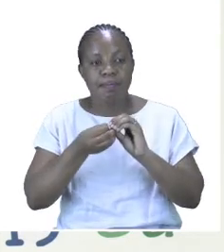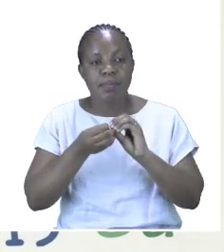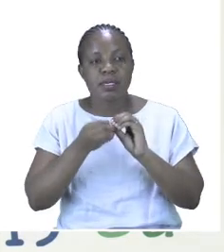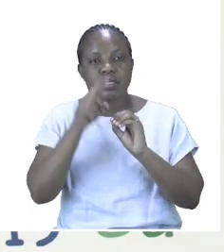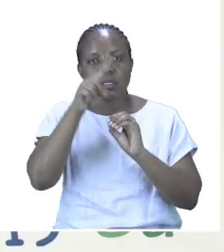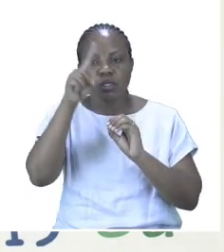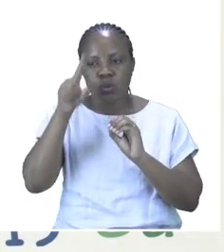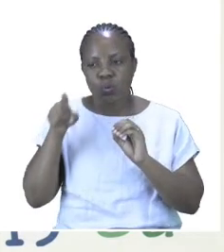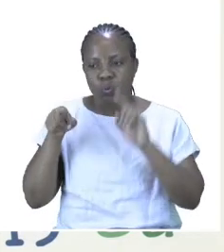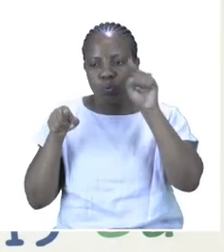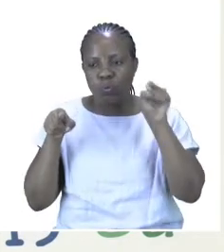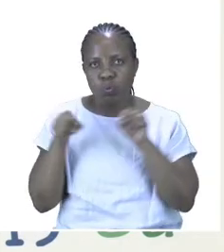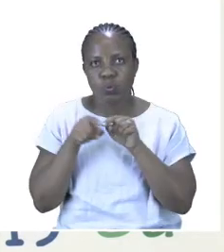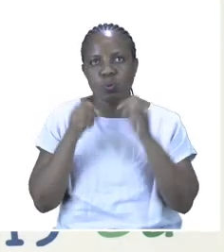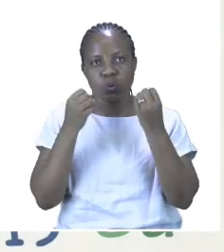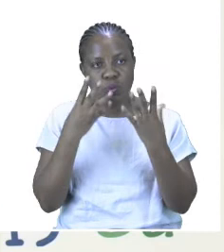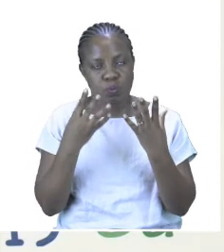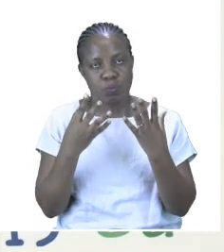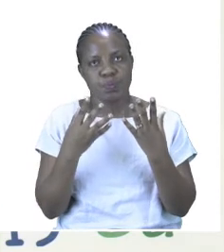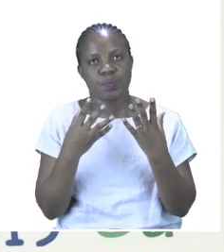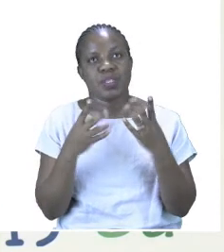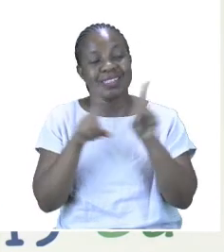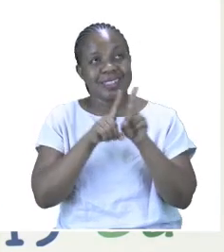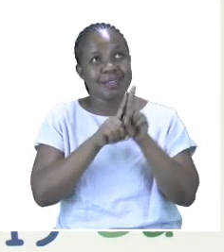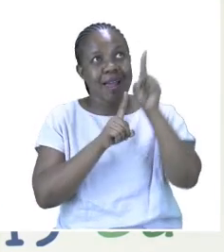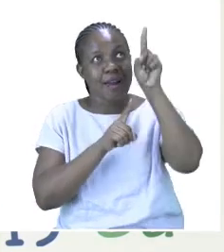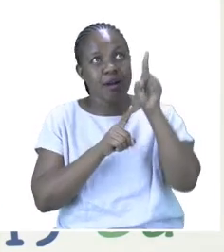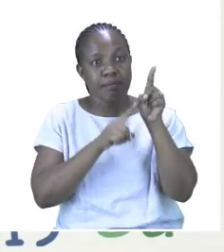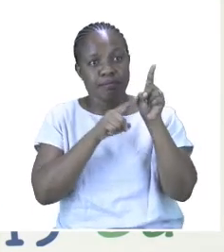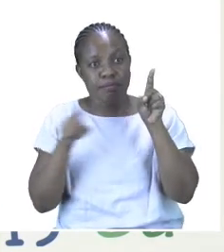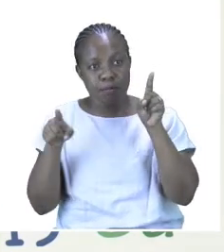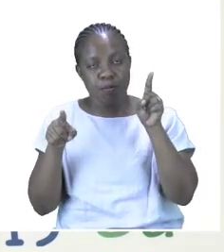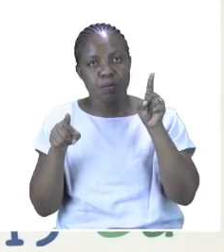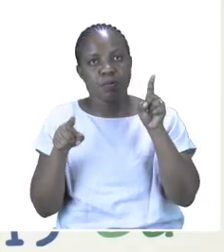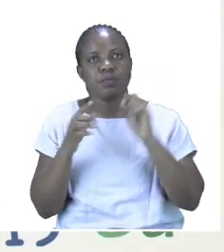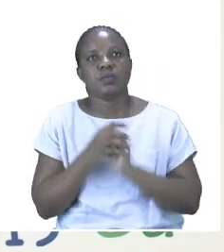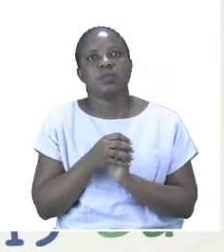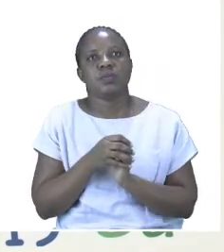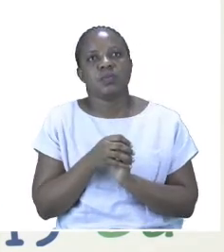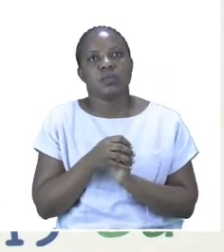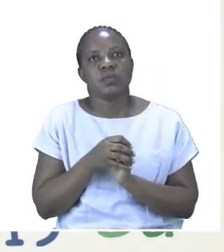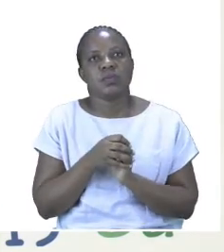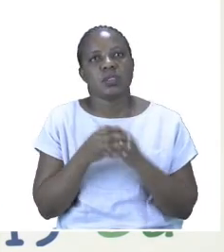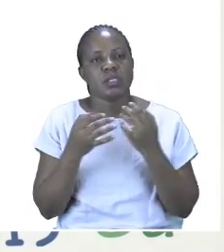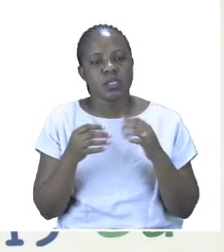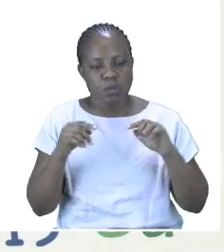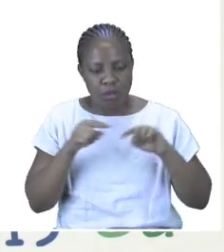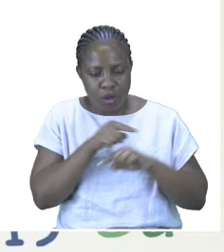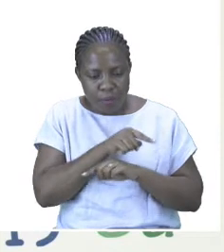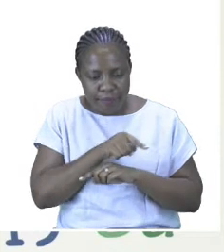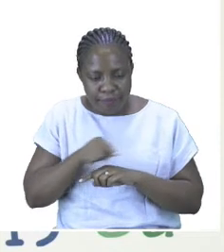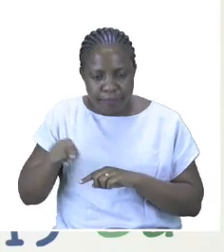side and that is a side. Then they ask for the vertical lines, the ones that